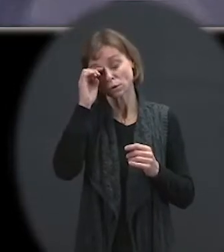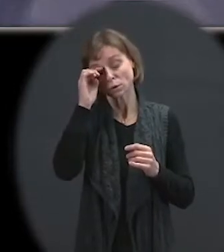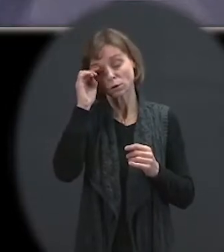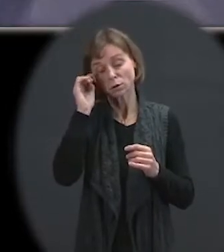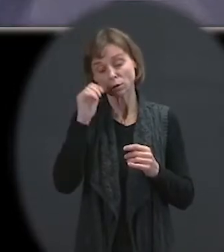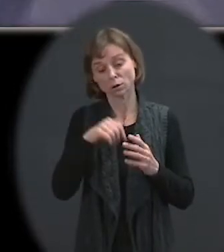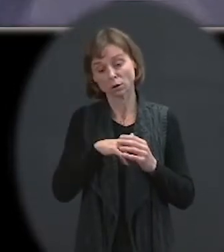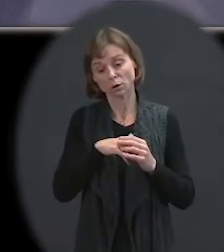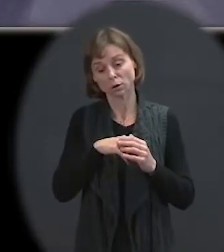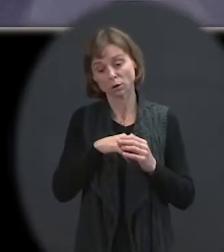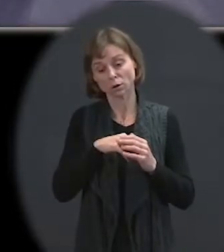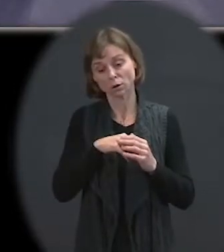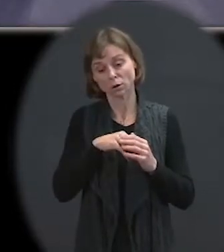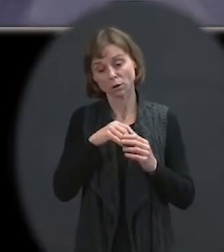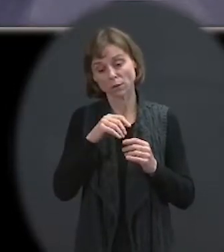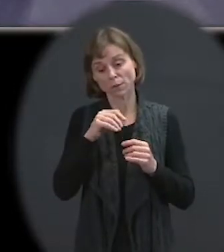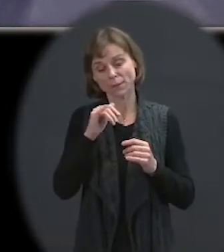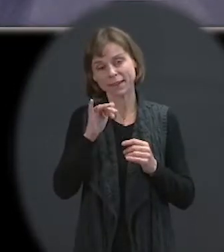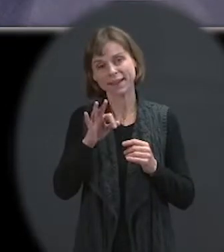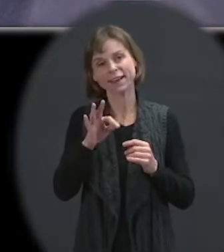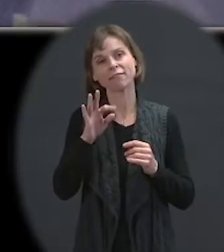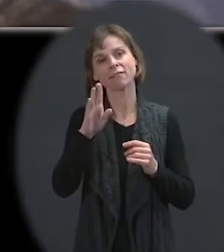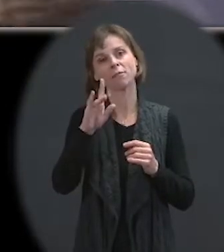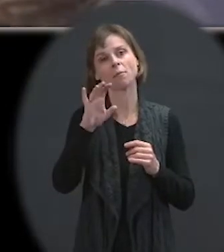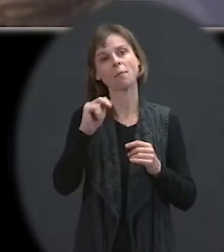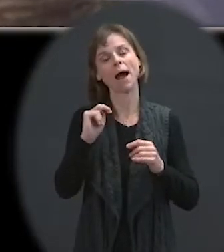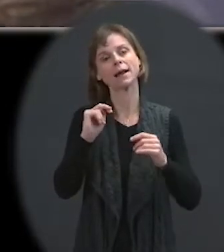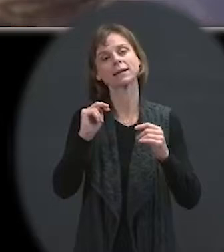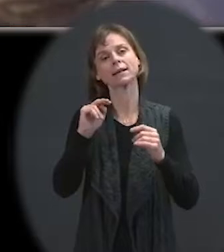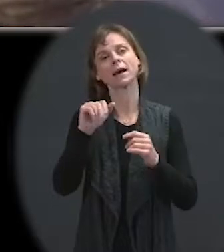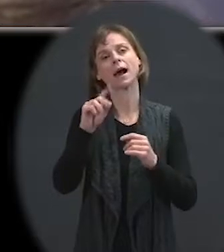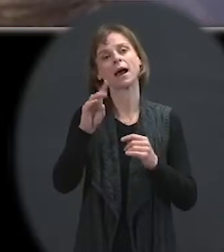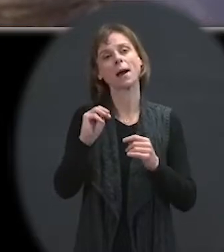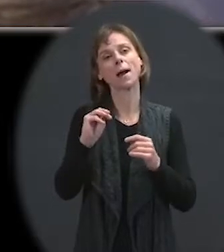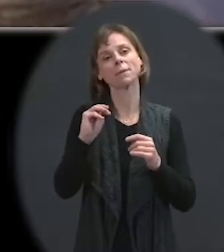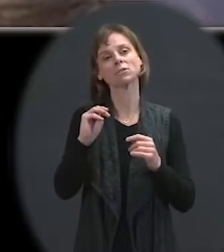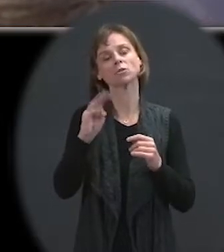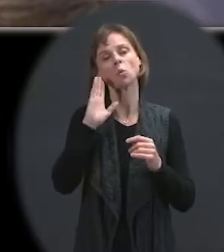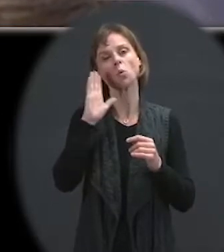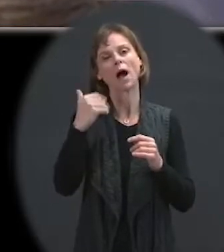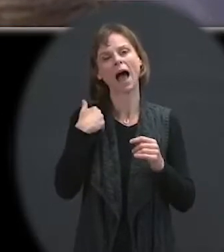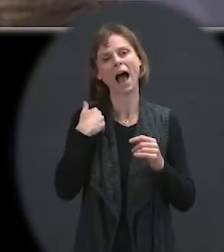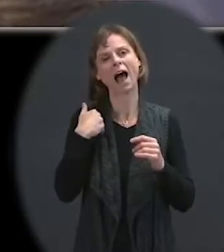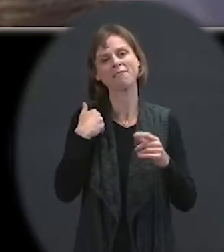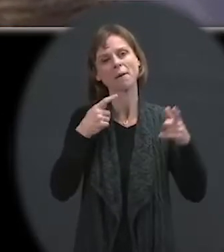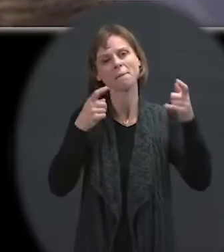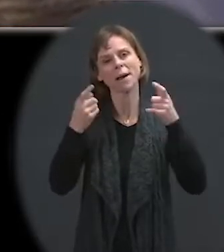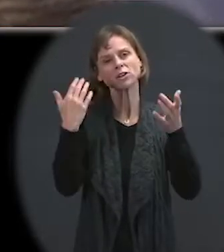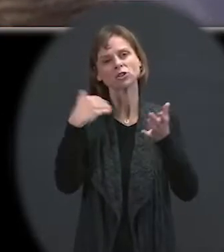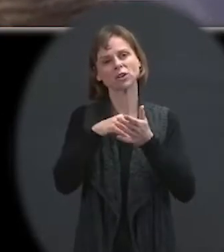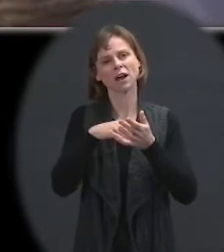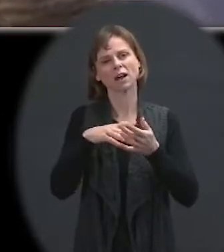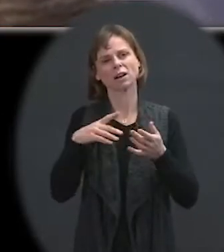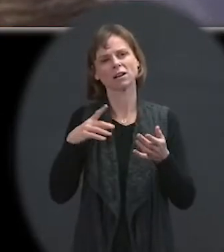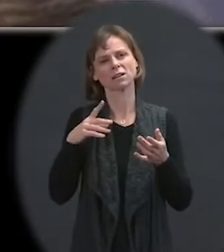is if whether or not the Biden administration plans to have that privately managed again, given the pledge by the president to close